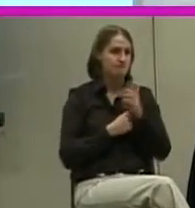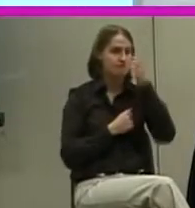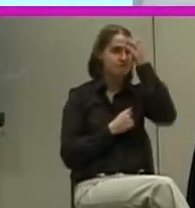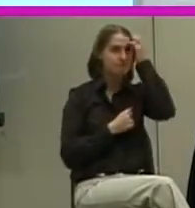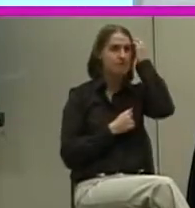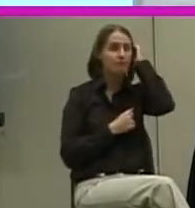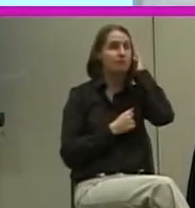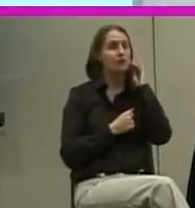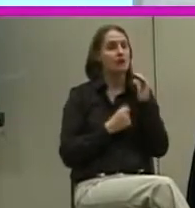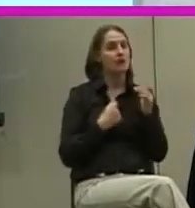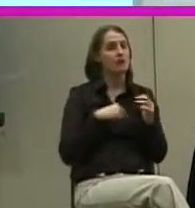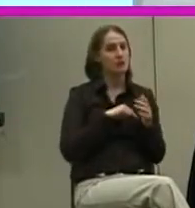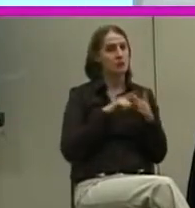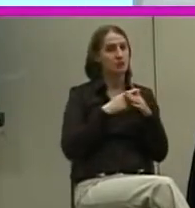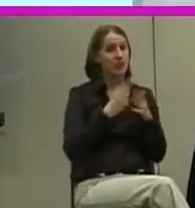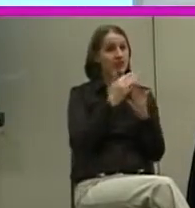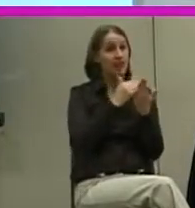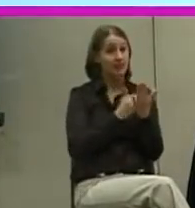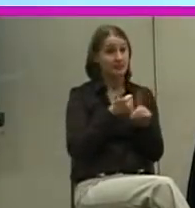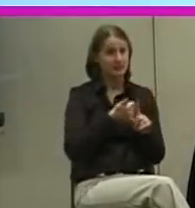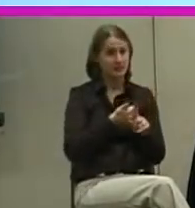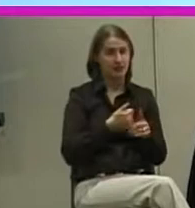Then we move into the actual lesson itself.